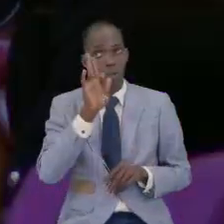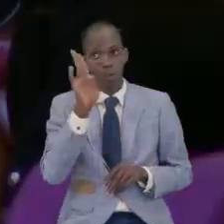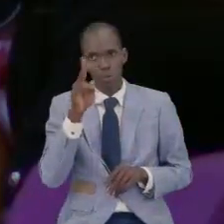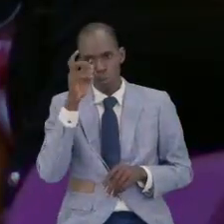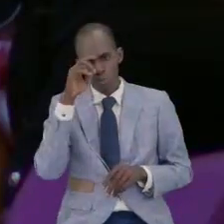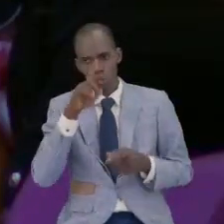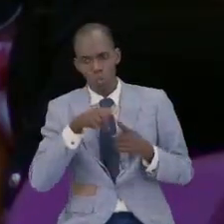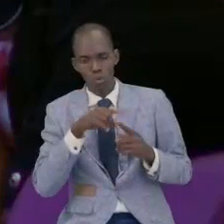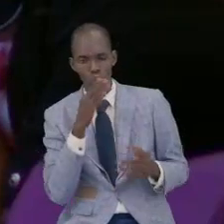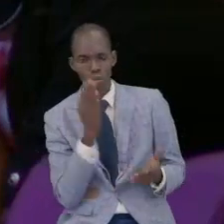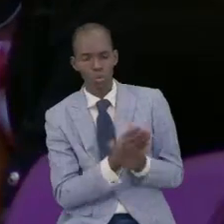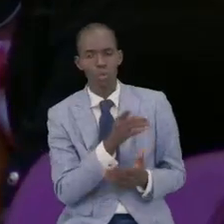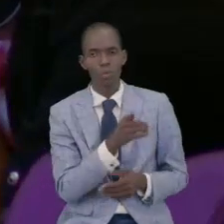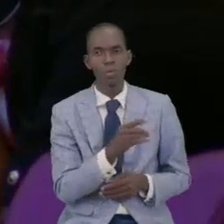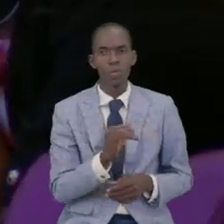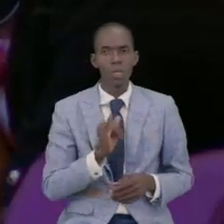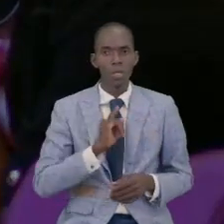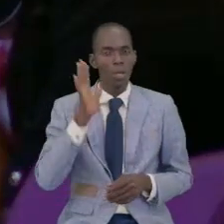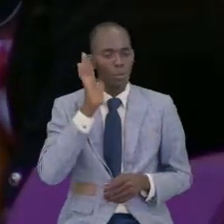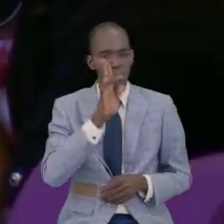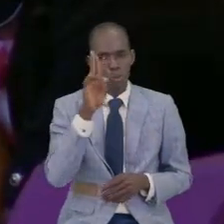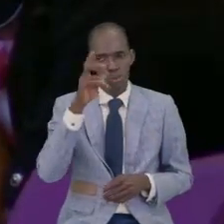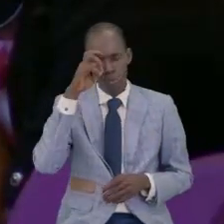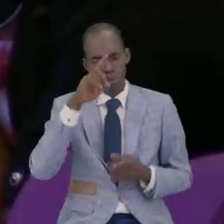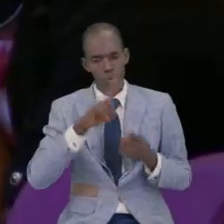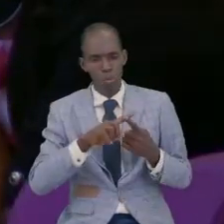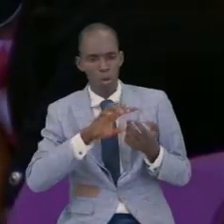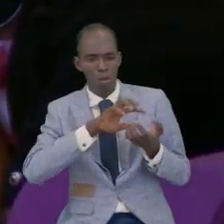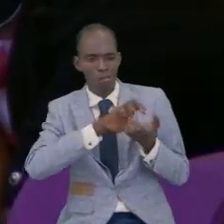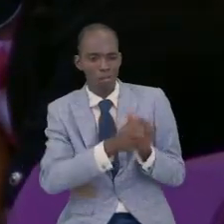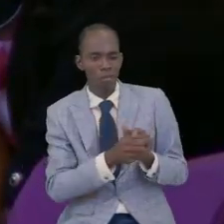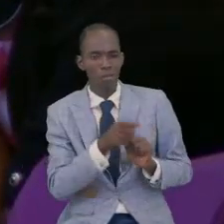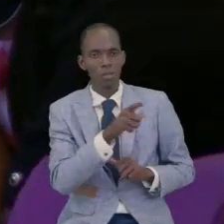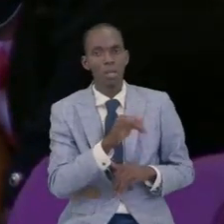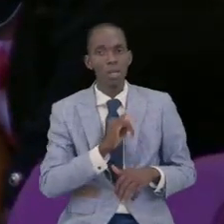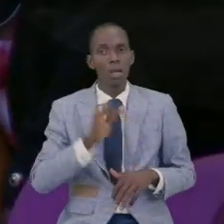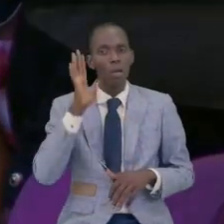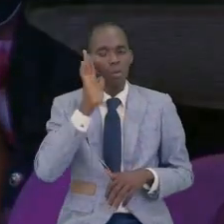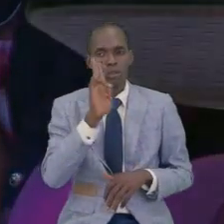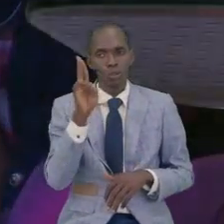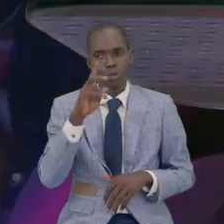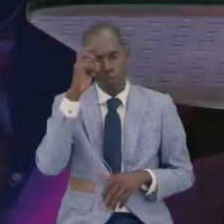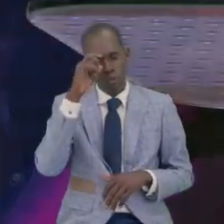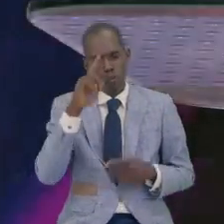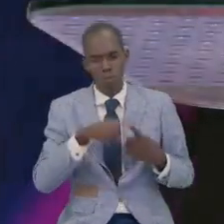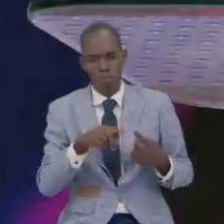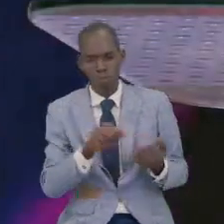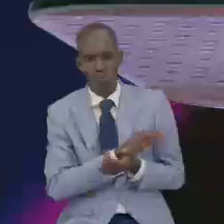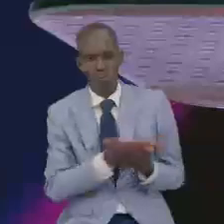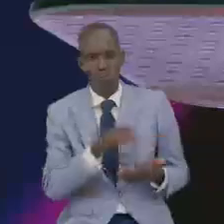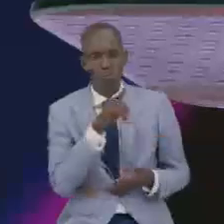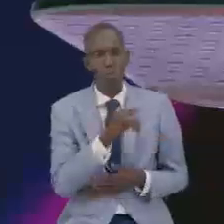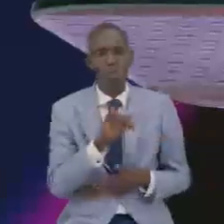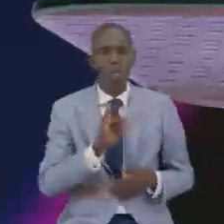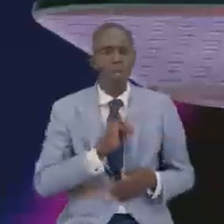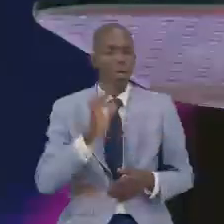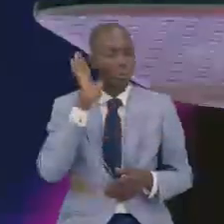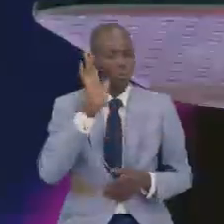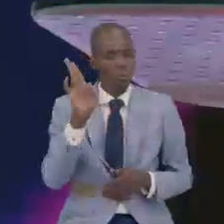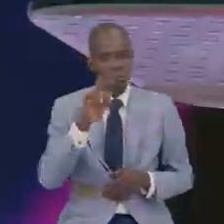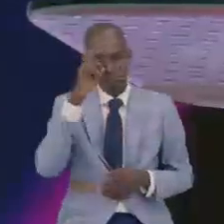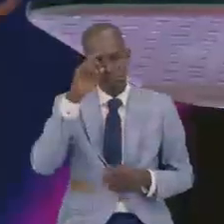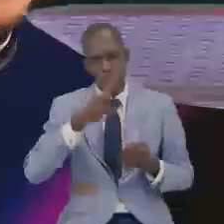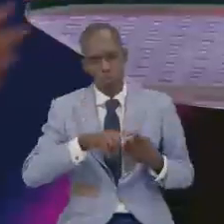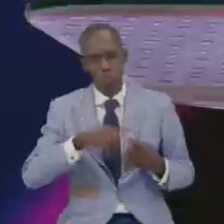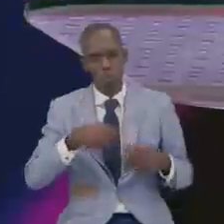him. I'll use wisdom to crush him. I'll use wisdom to distract and derail him. That wisdom,